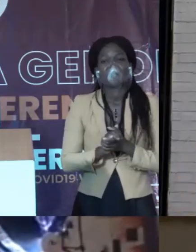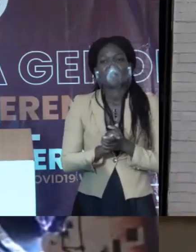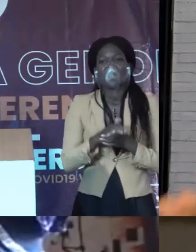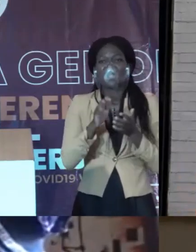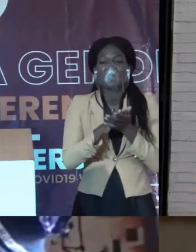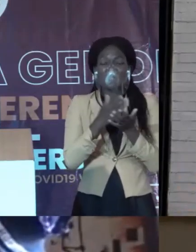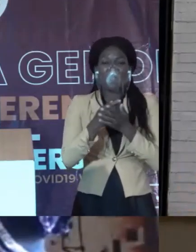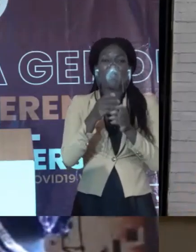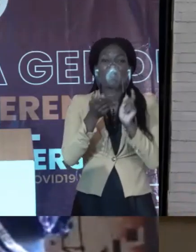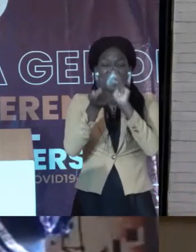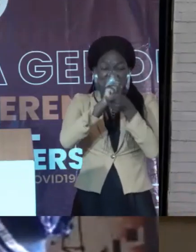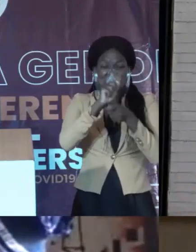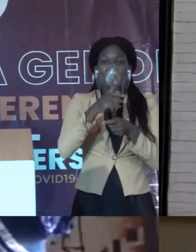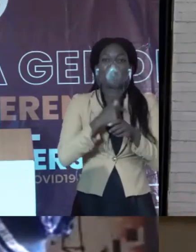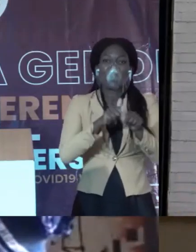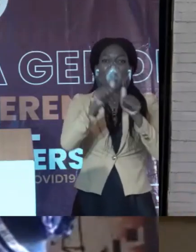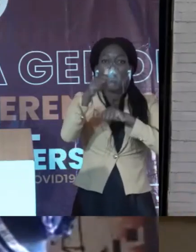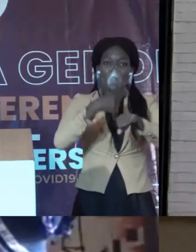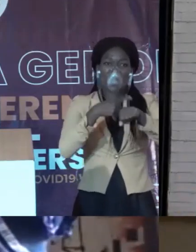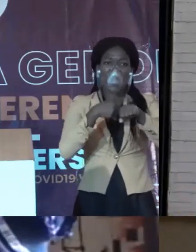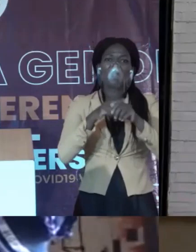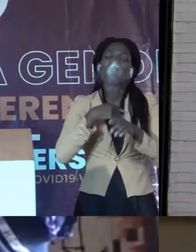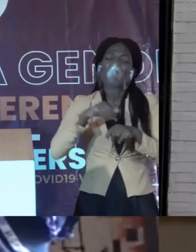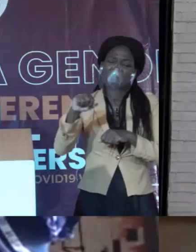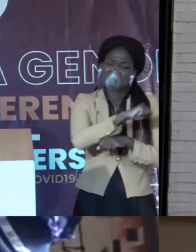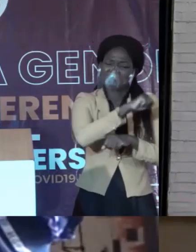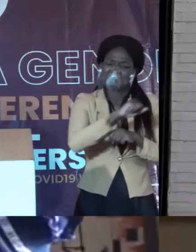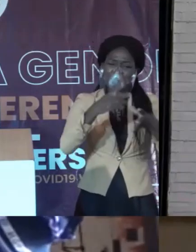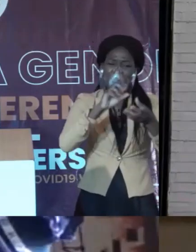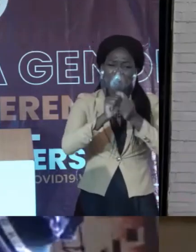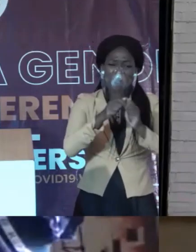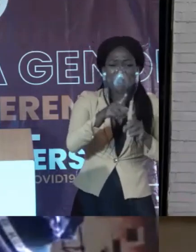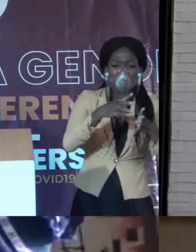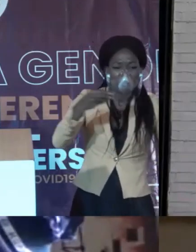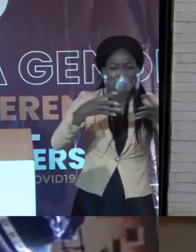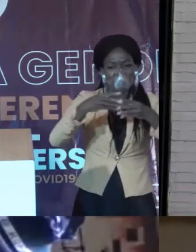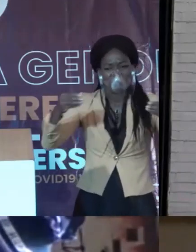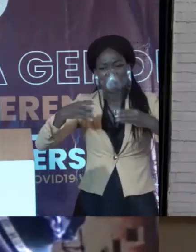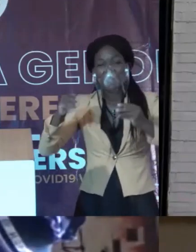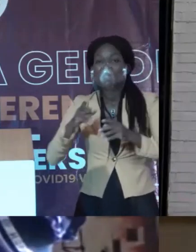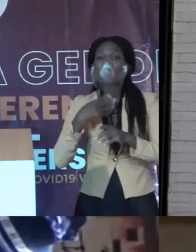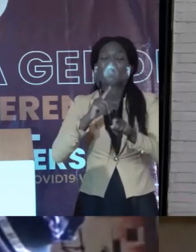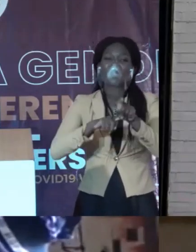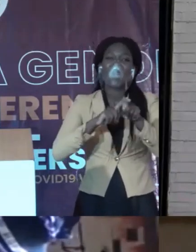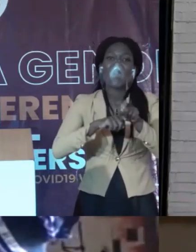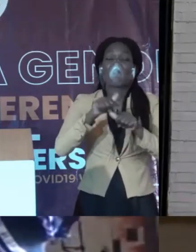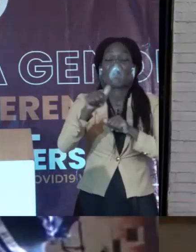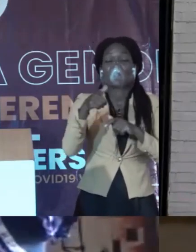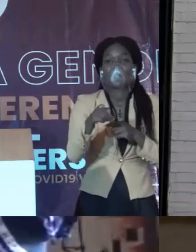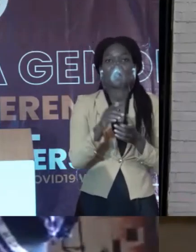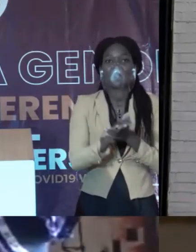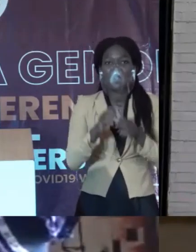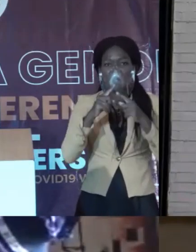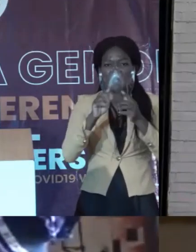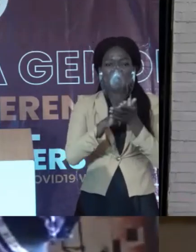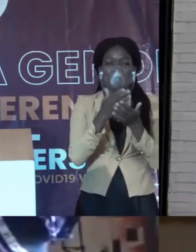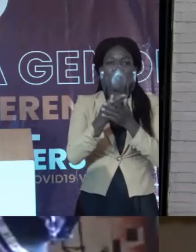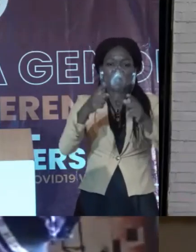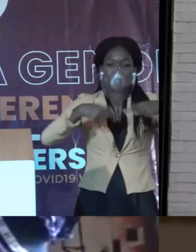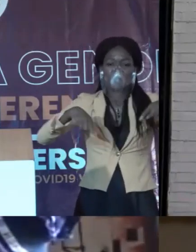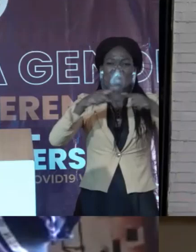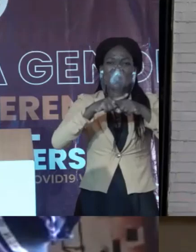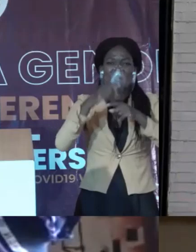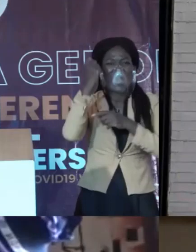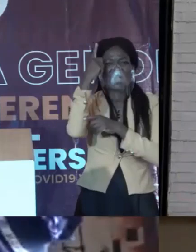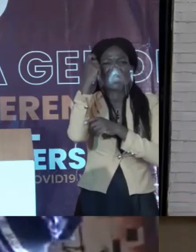out and finessing and ensuring that the society thinks a lot differently about how women are supposed to